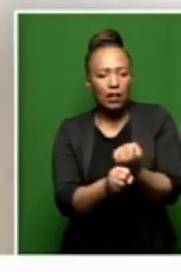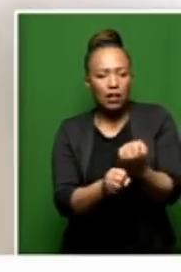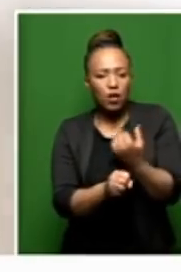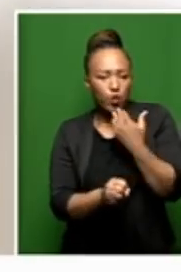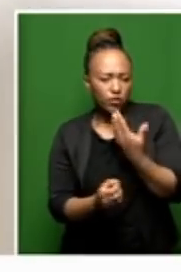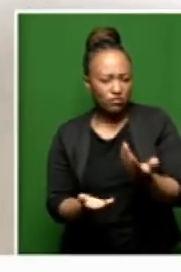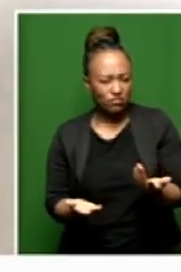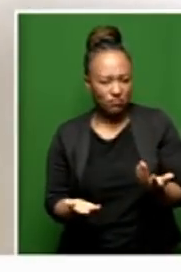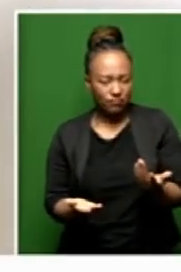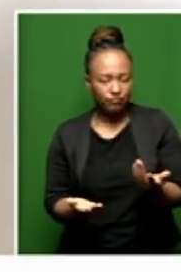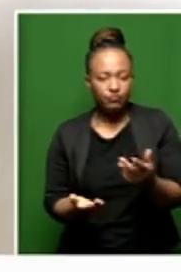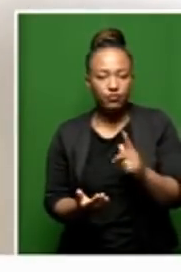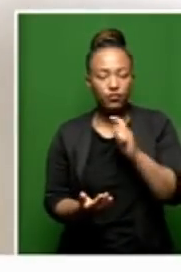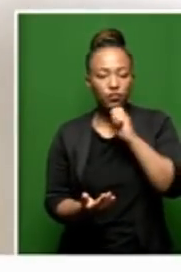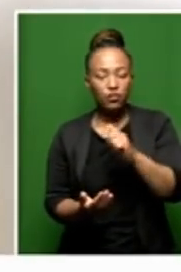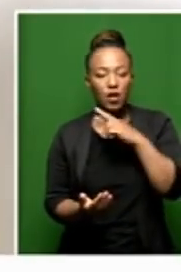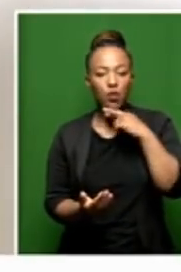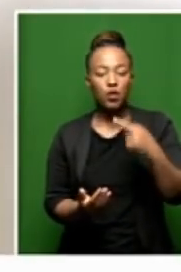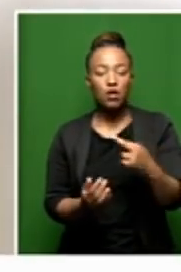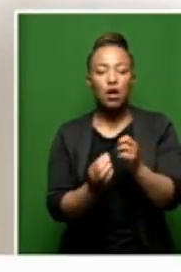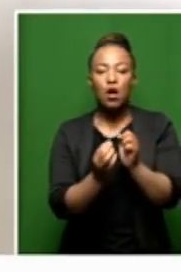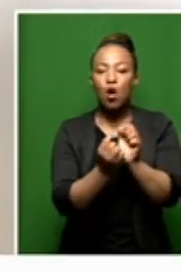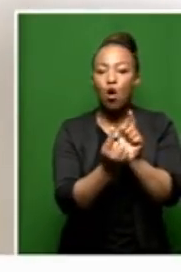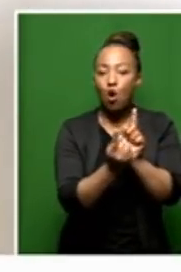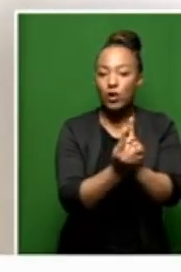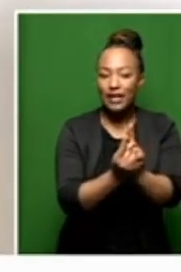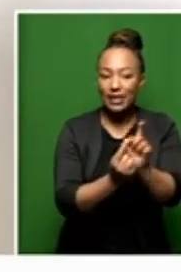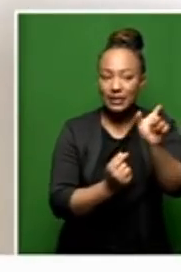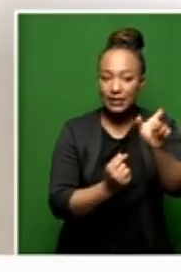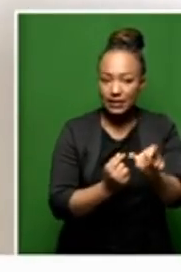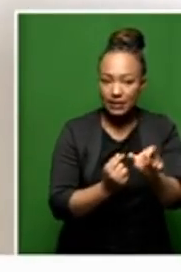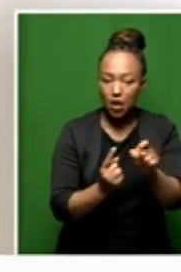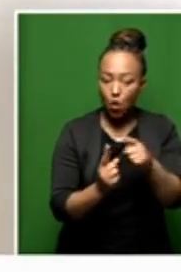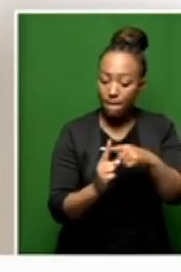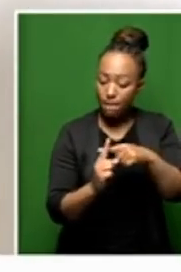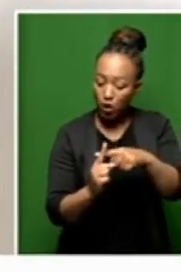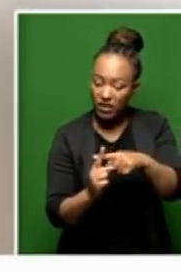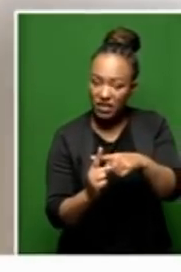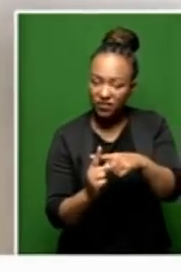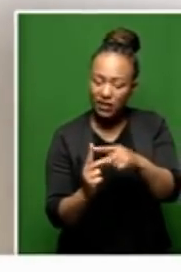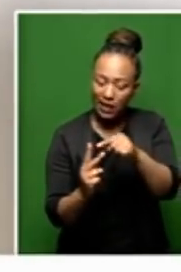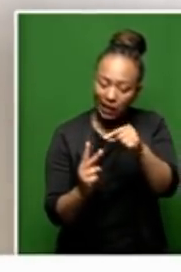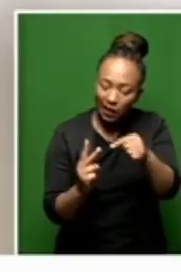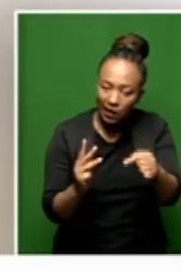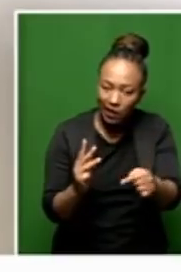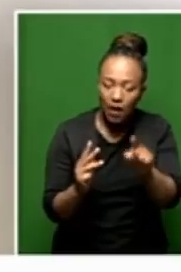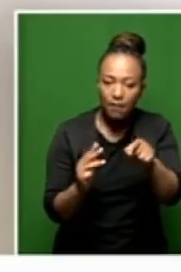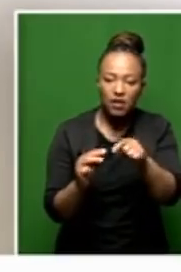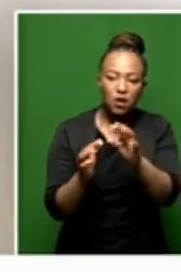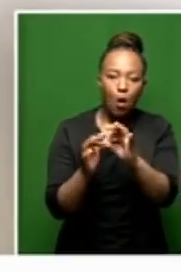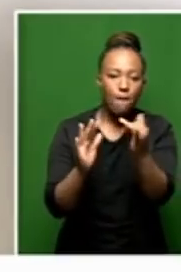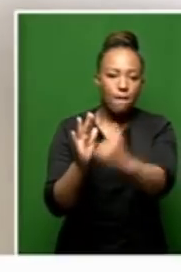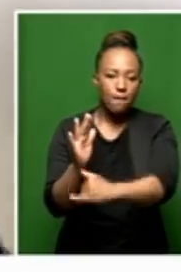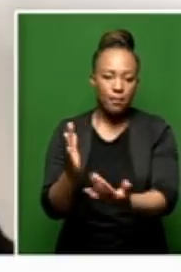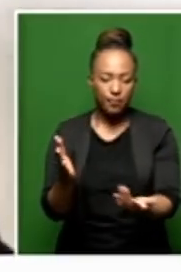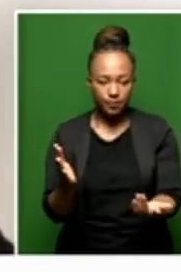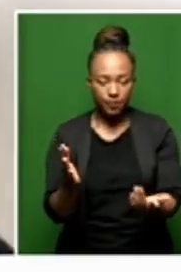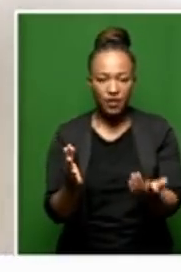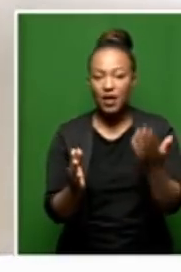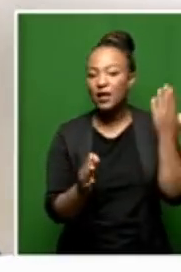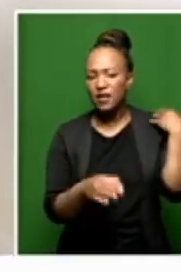the reality is that contact tracing and quarantining was one time needed when our